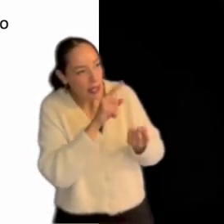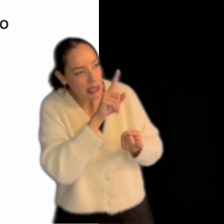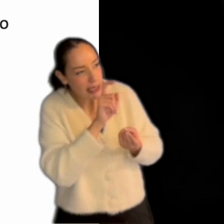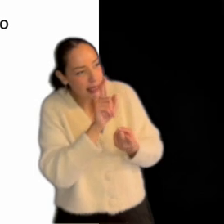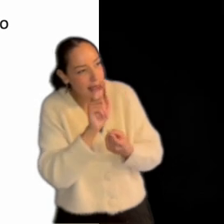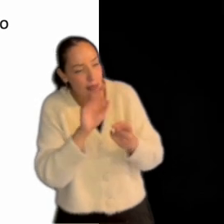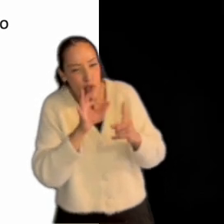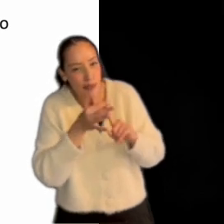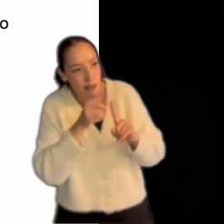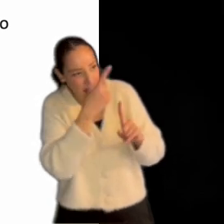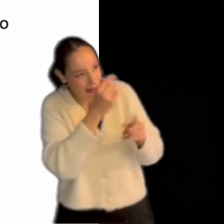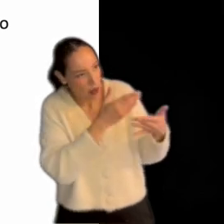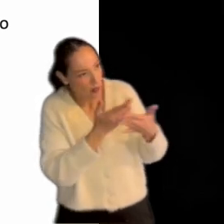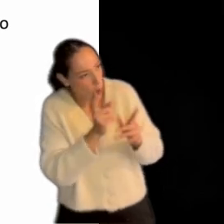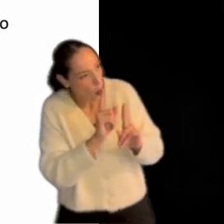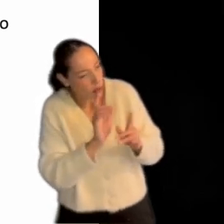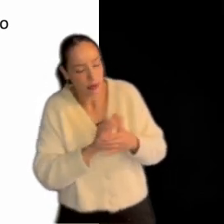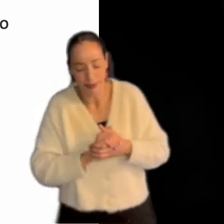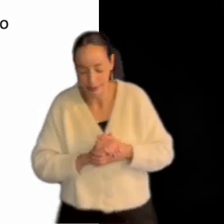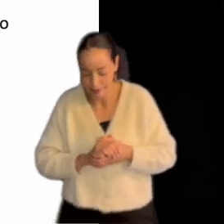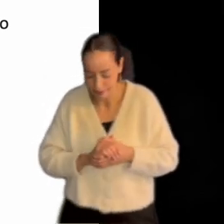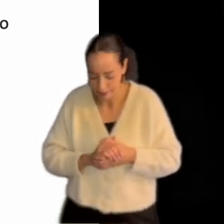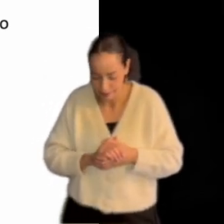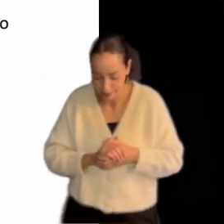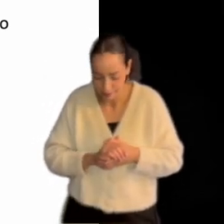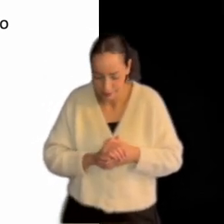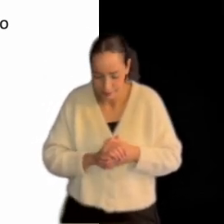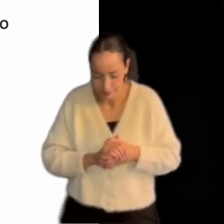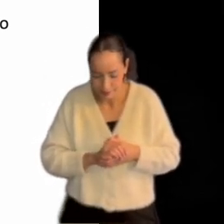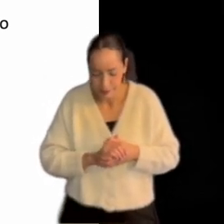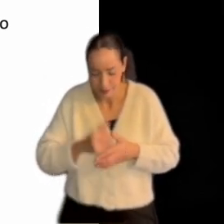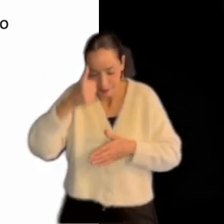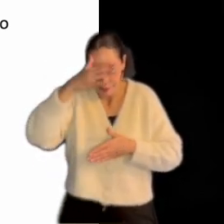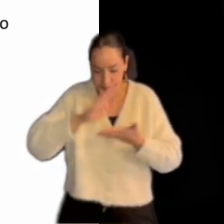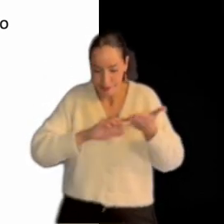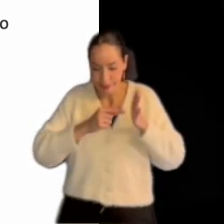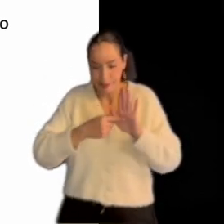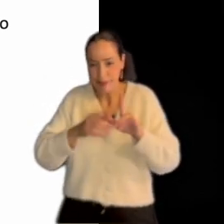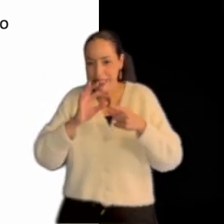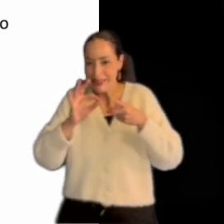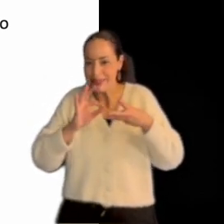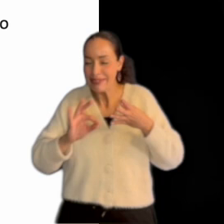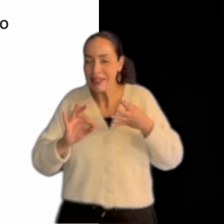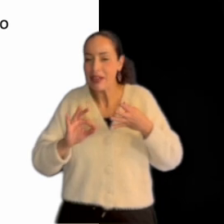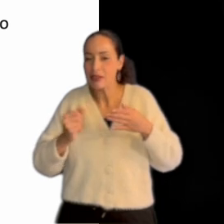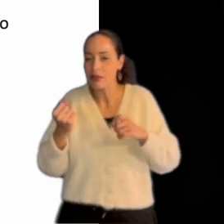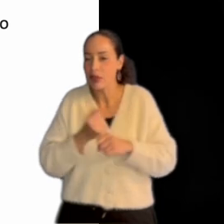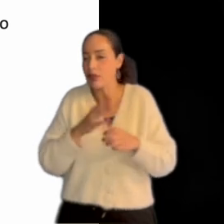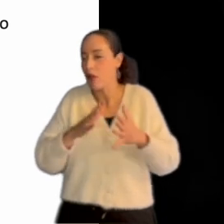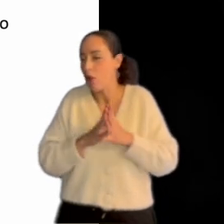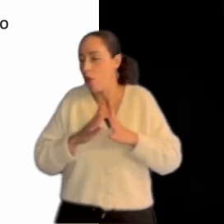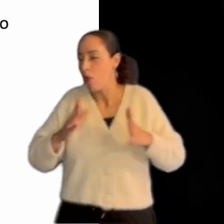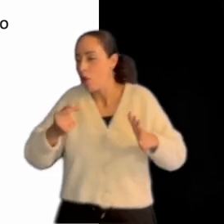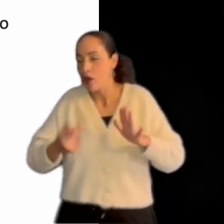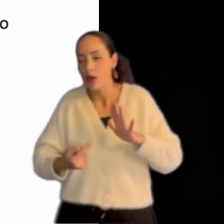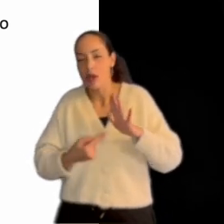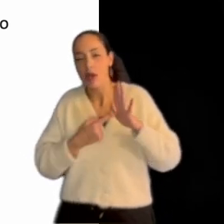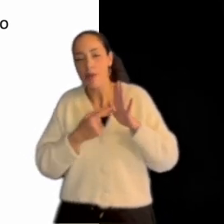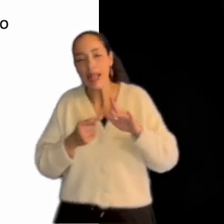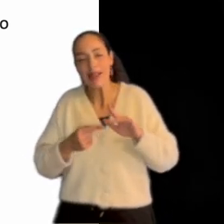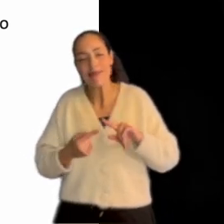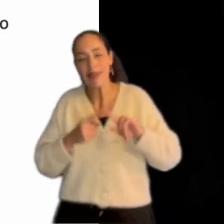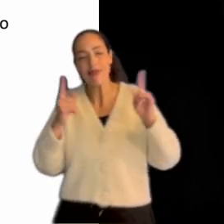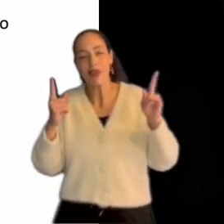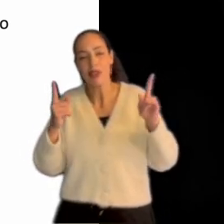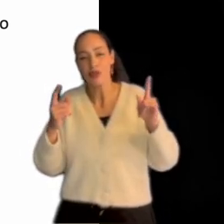to facilitating engagement. Suddenly joining the boxing class becomes easier when you know that it's run by Alan, the lead coach, who sounded